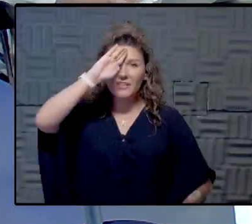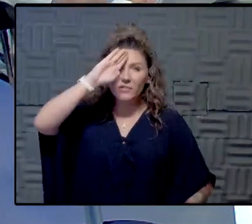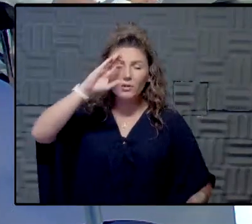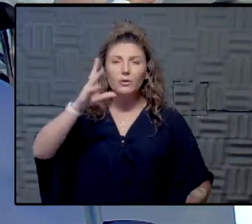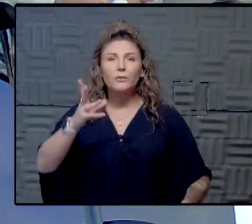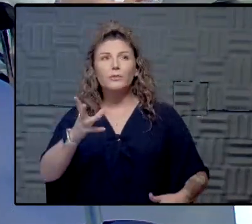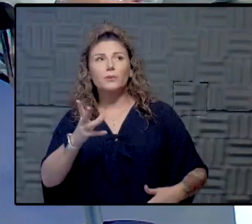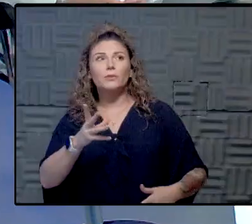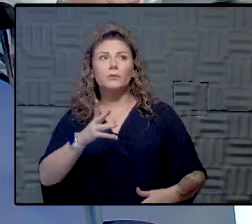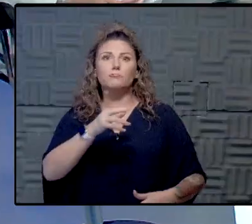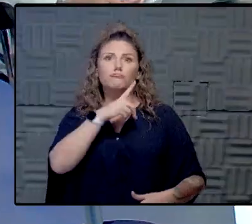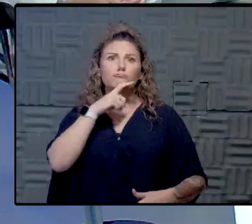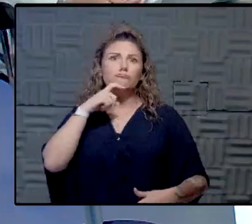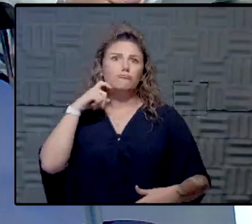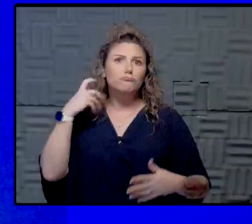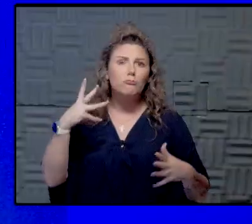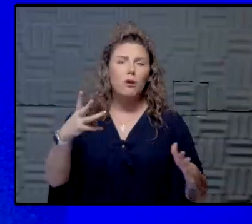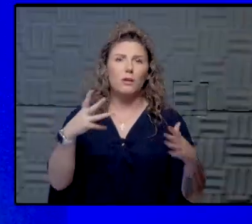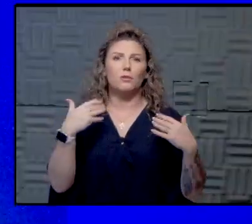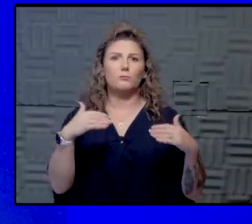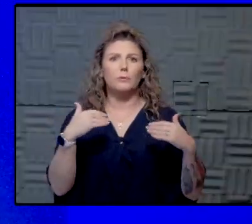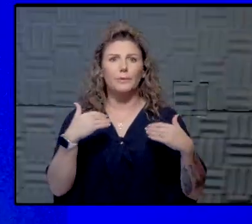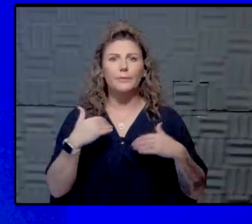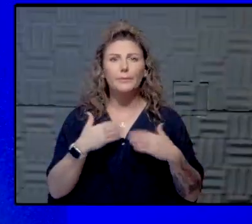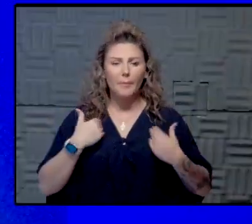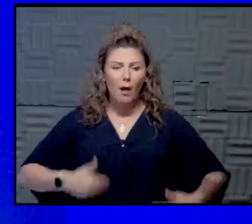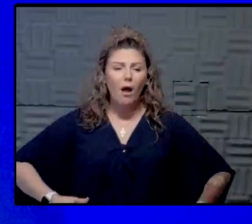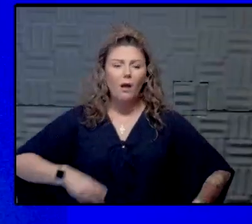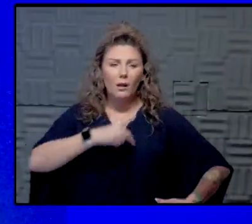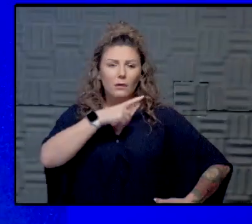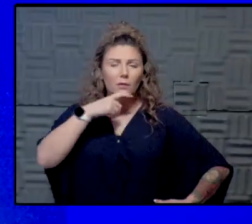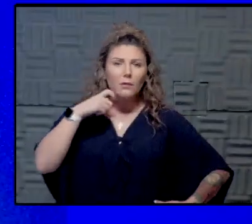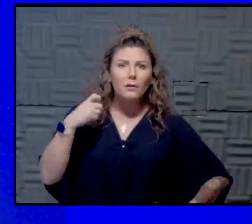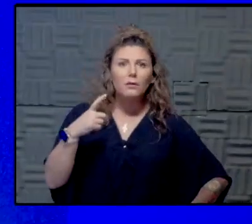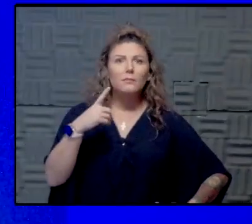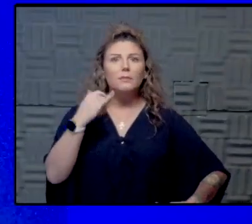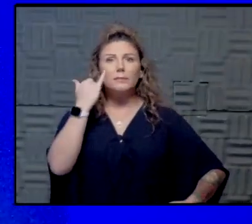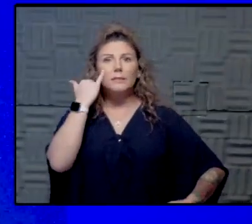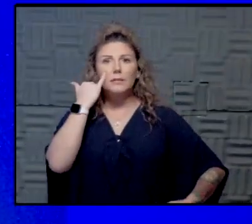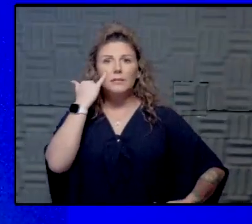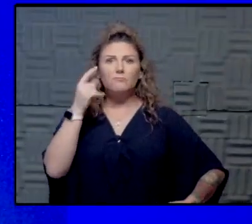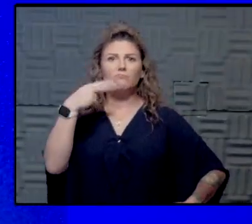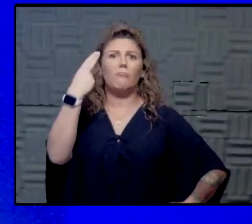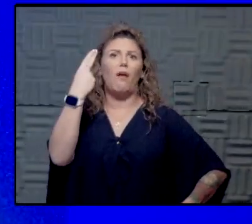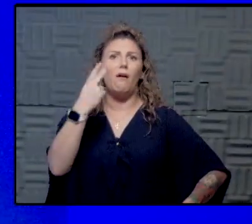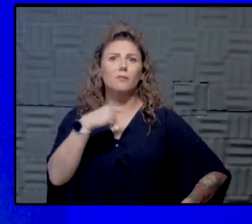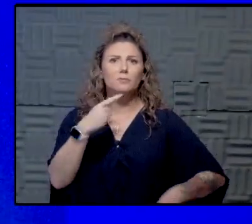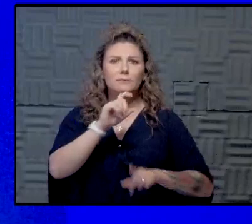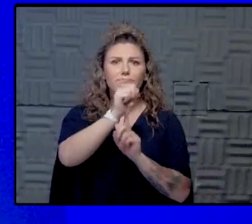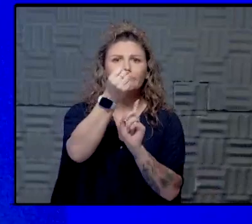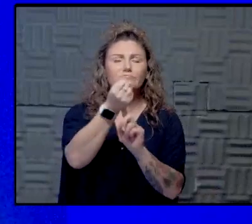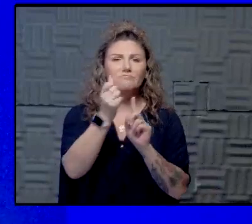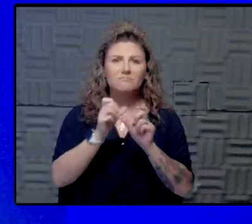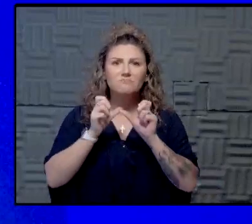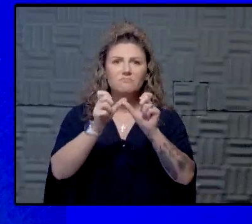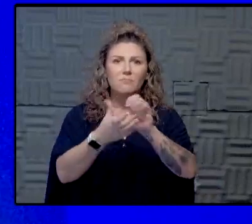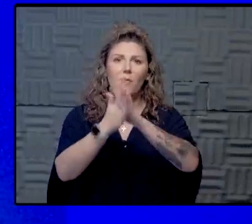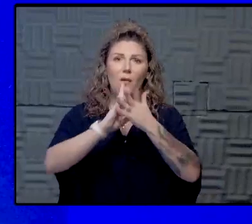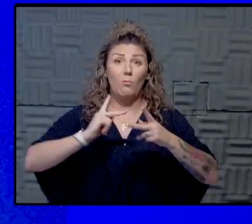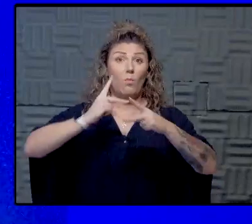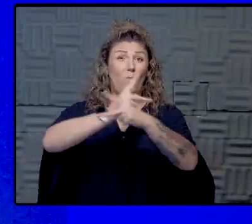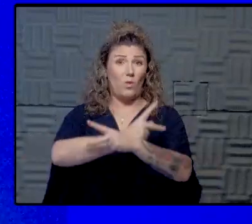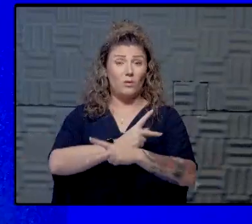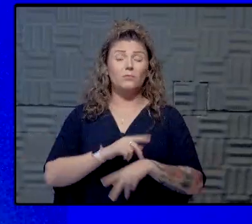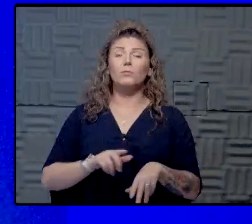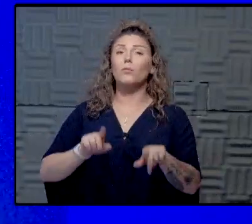also dehydration. And so if they have any chronic medical conditions, those also start to become quite a bit more worse. Also